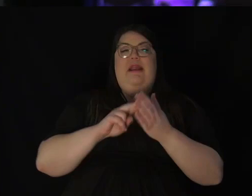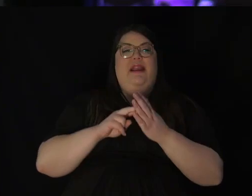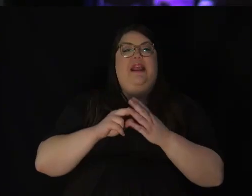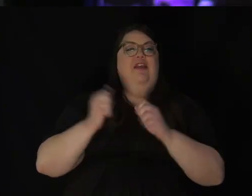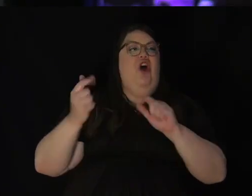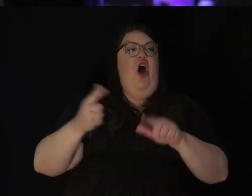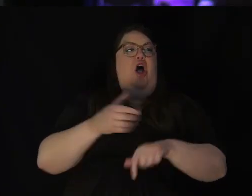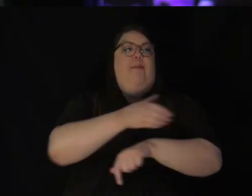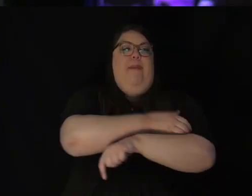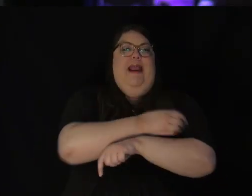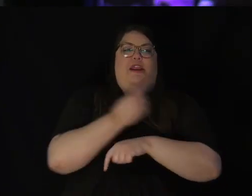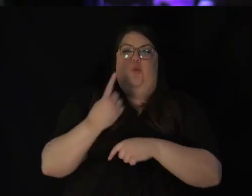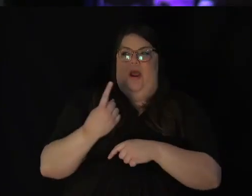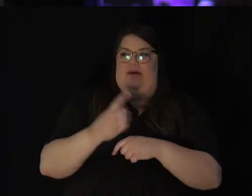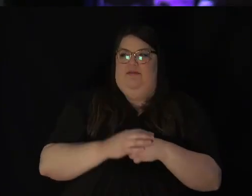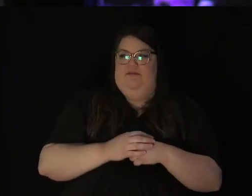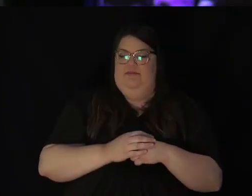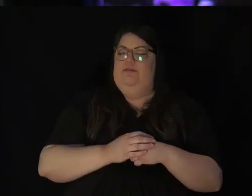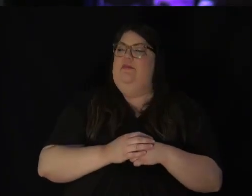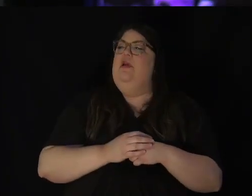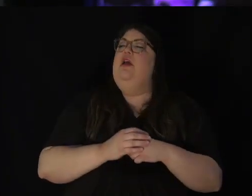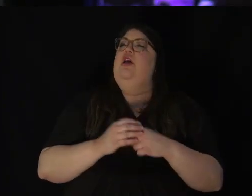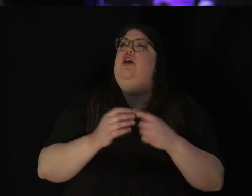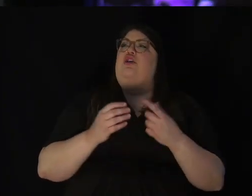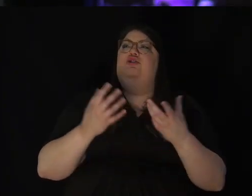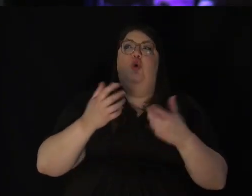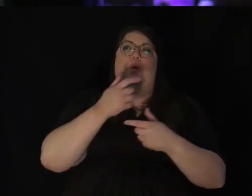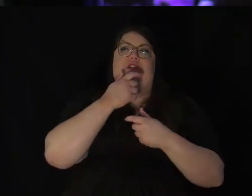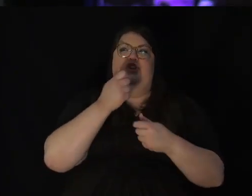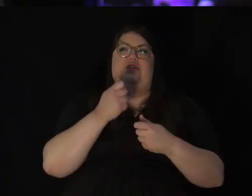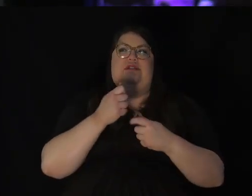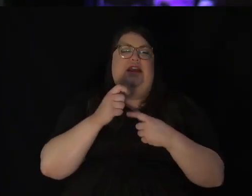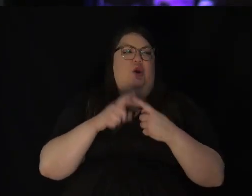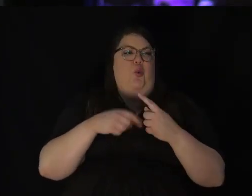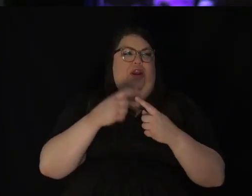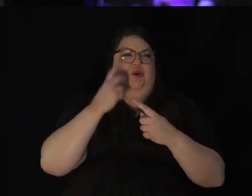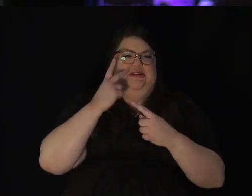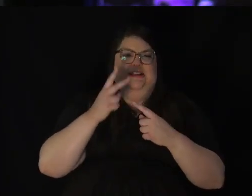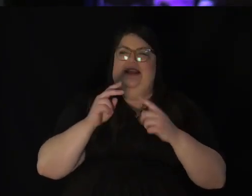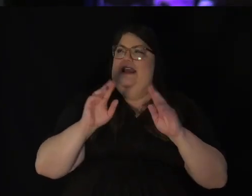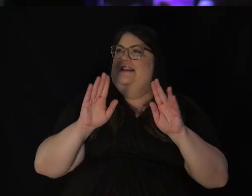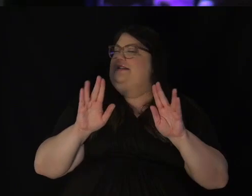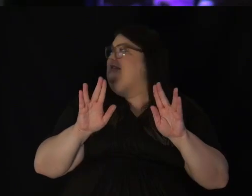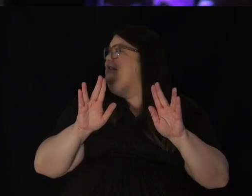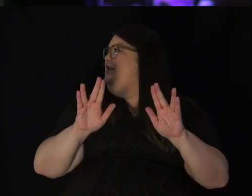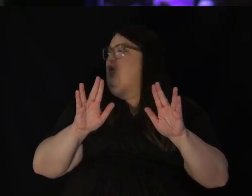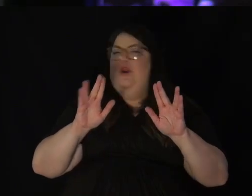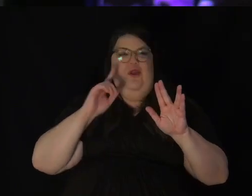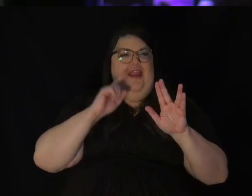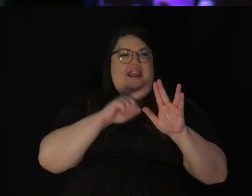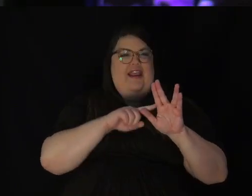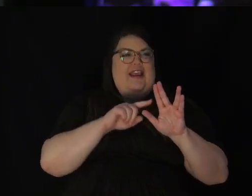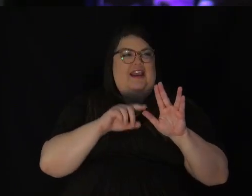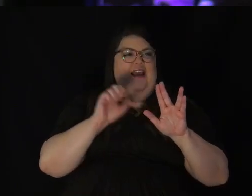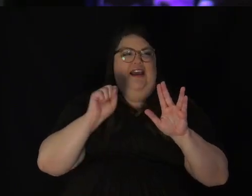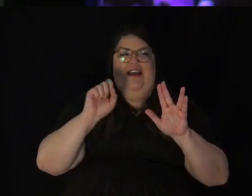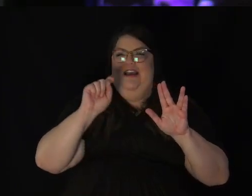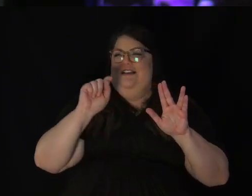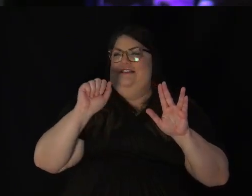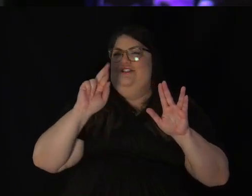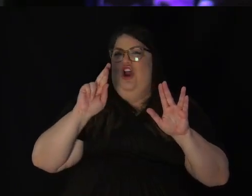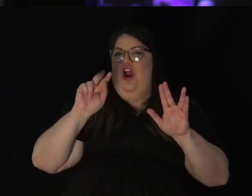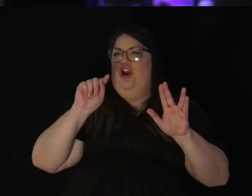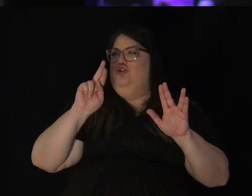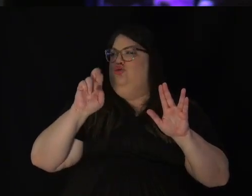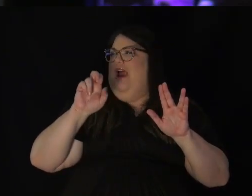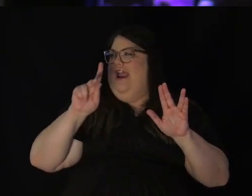One. Now, what's interesting about this? What do you know? What do you think when you see this? Star Trek, Spock,